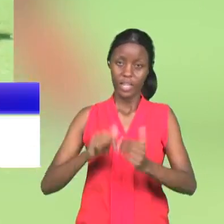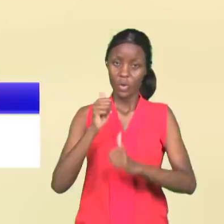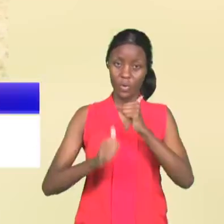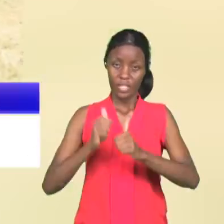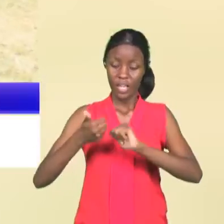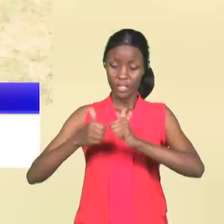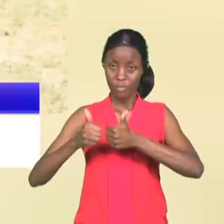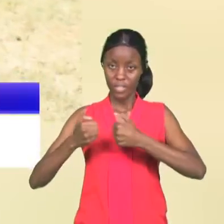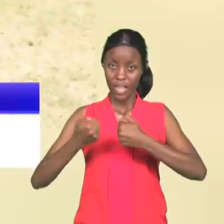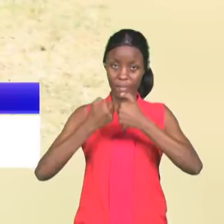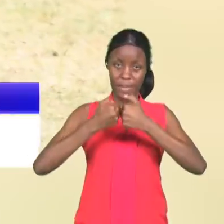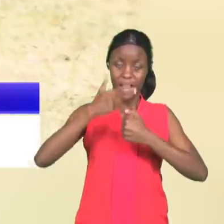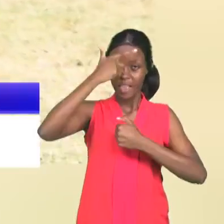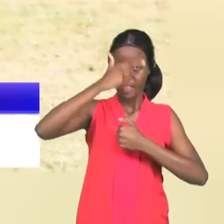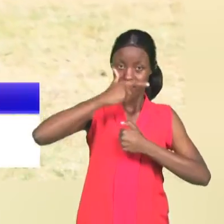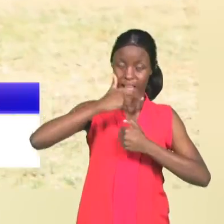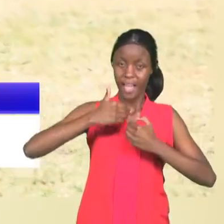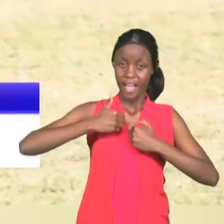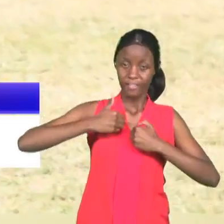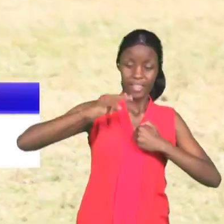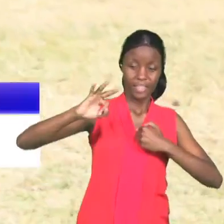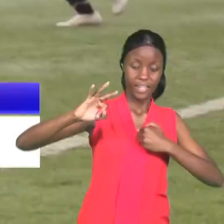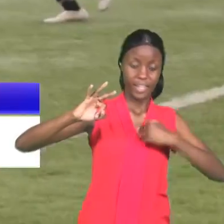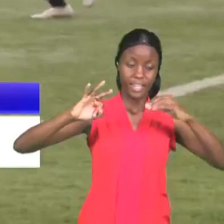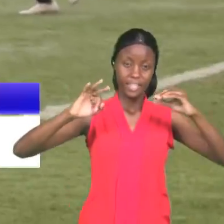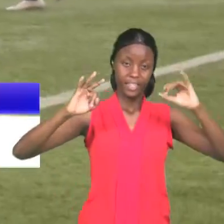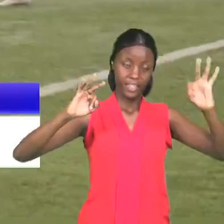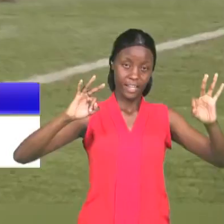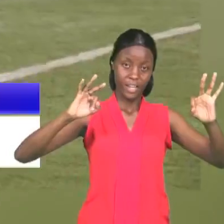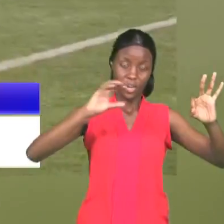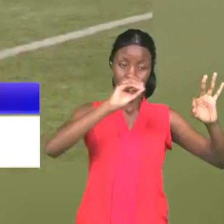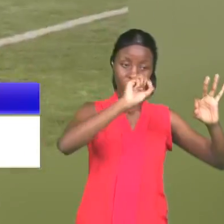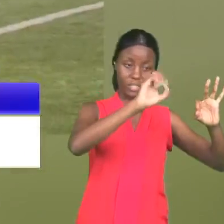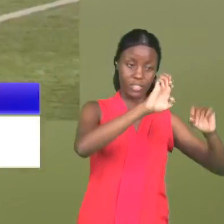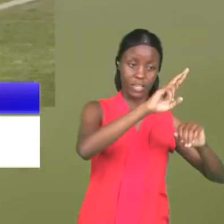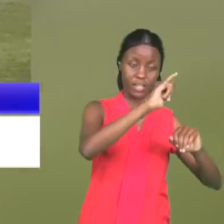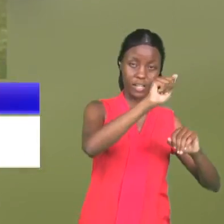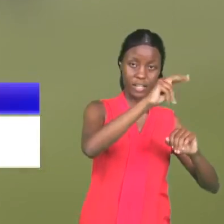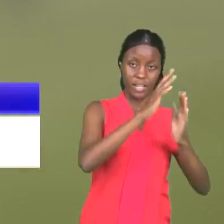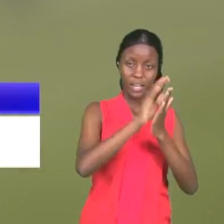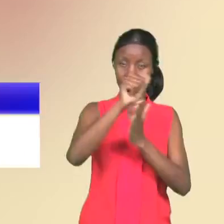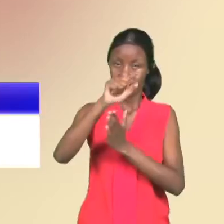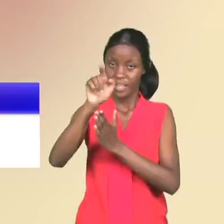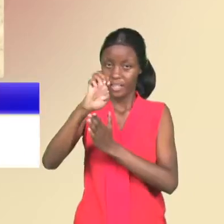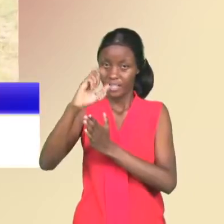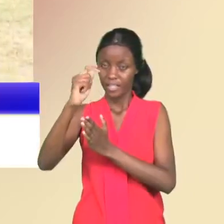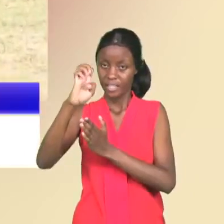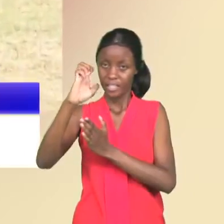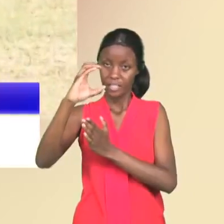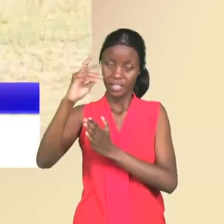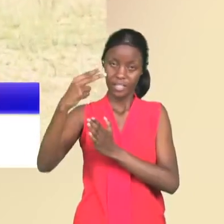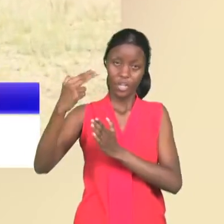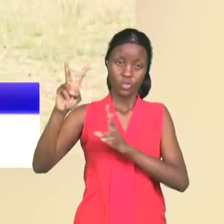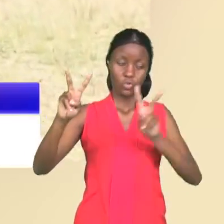weekend, Thika Queens registered a 3-3 draw with Osirian Ladies, while Z-Tech Sparks got a 2-2 draw